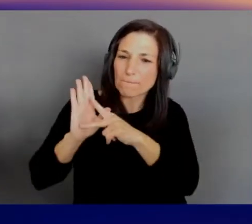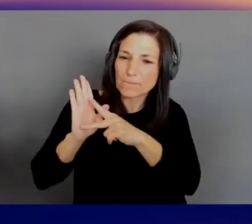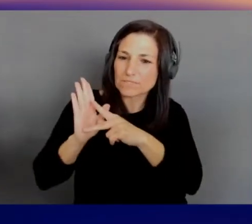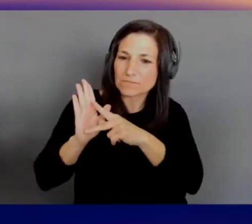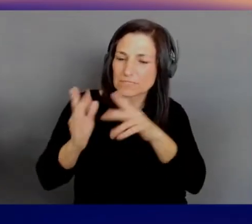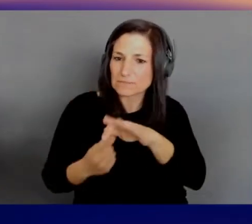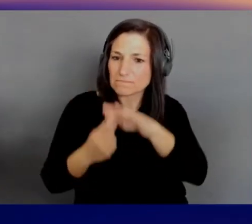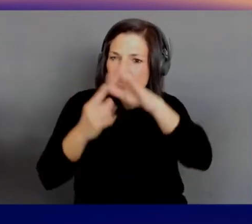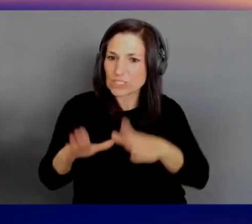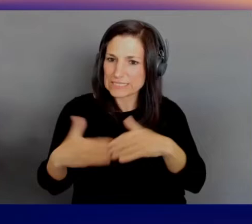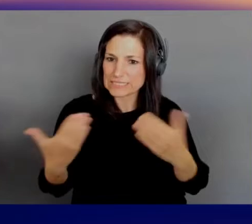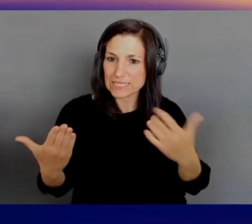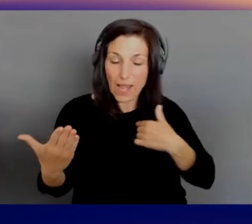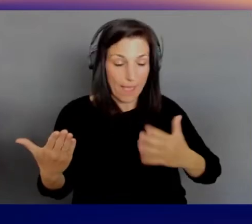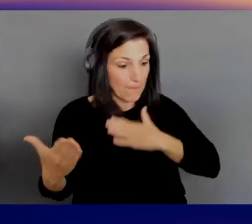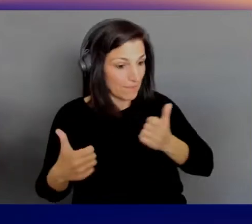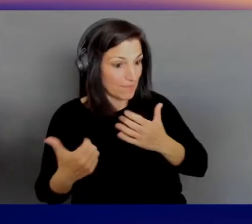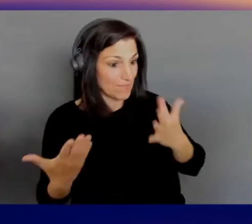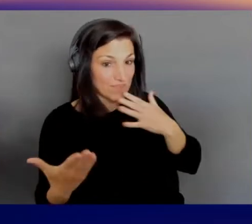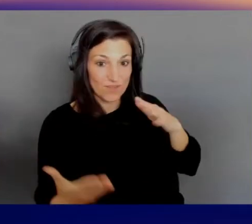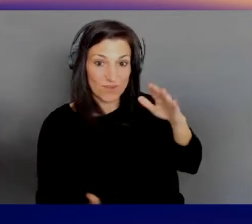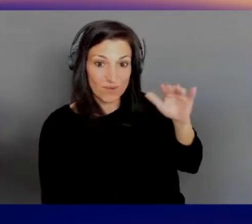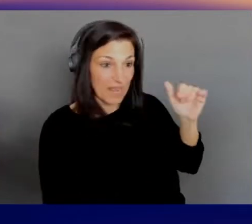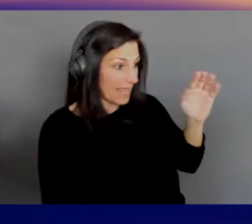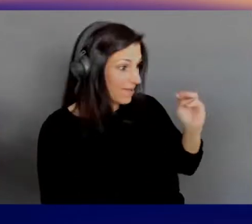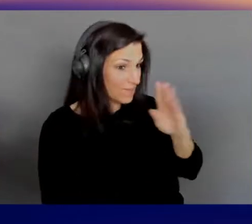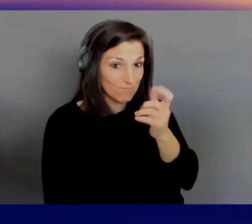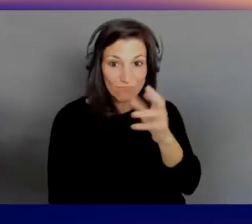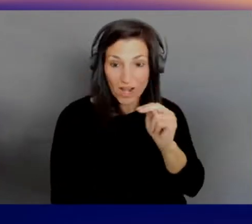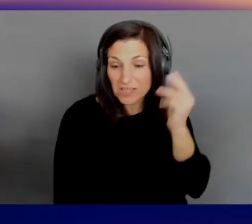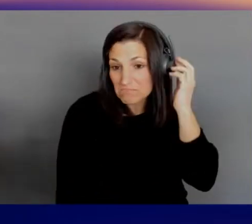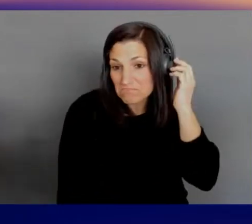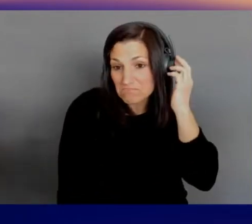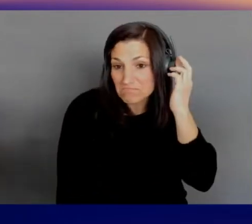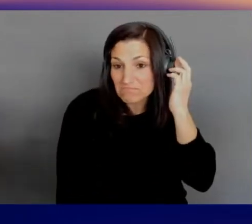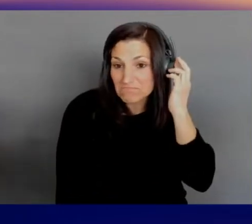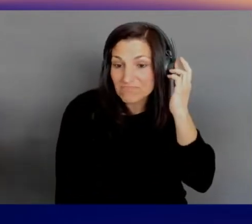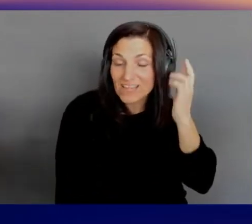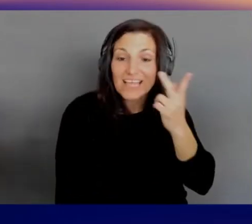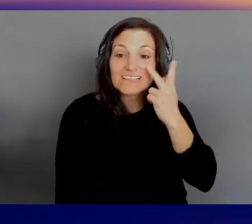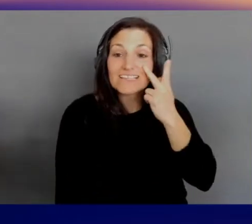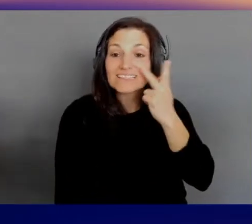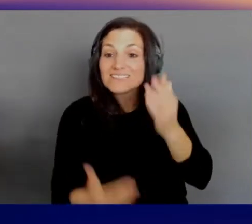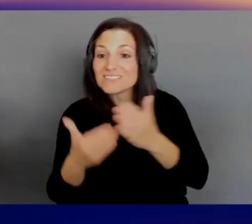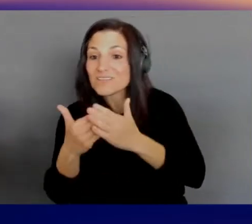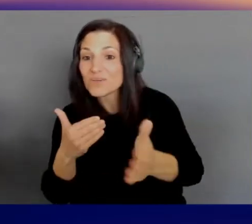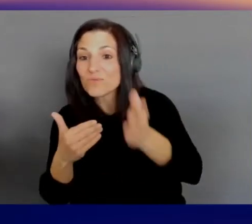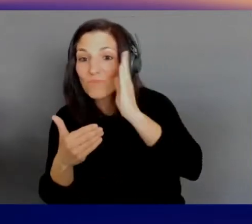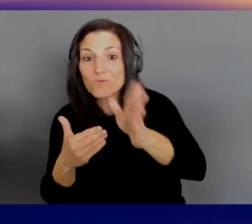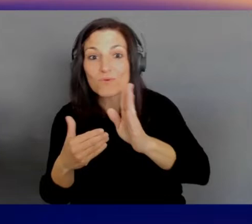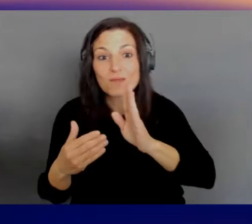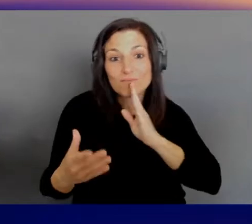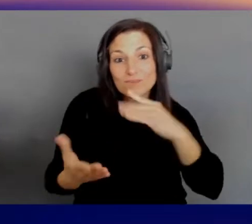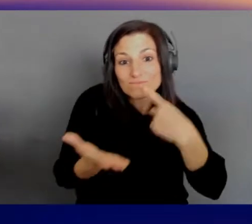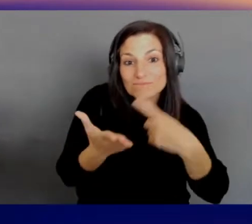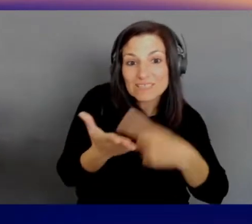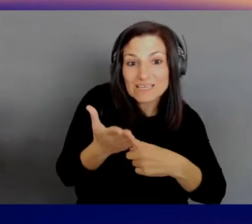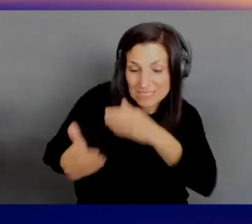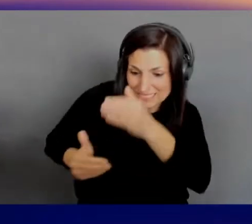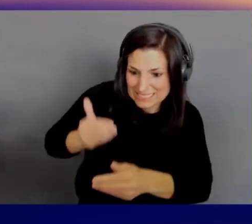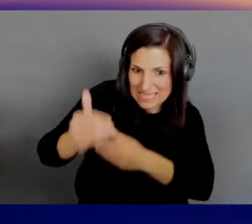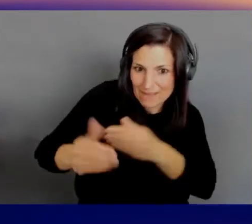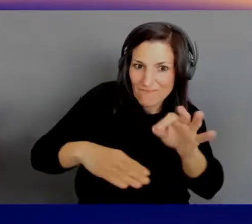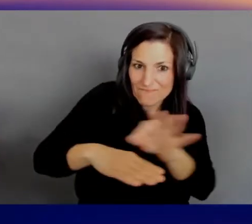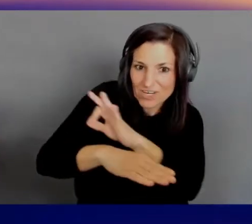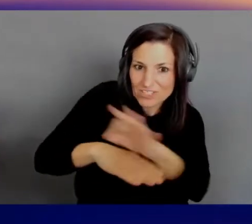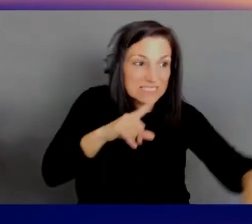to talk to you, Brian and Aim. And let's see what we have more to talk about in Step Functions. We're talking Step Functions and the studio too,